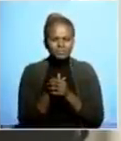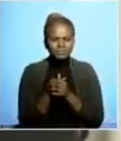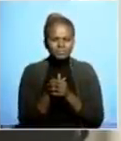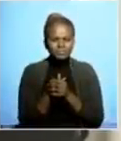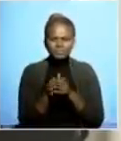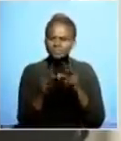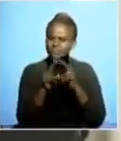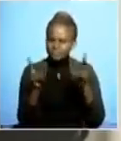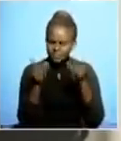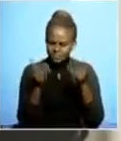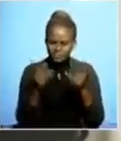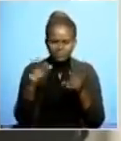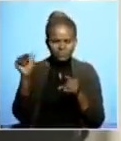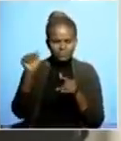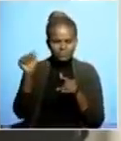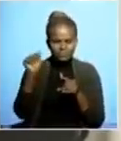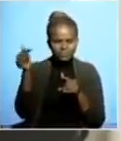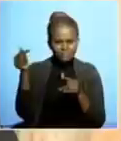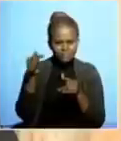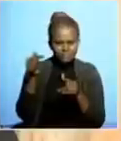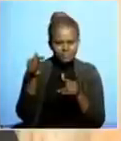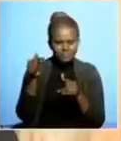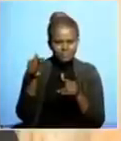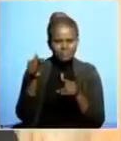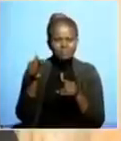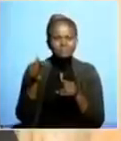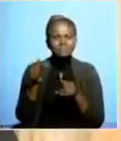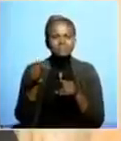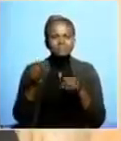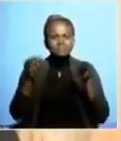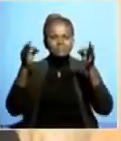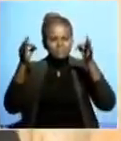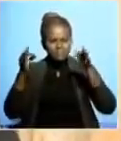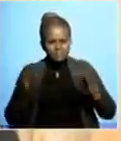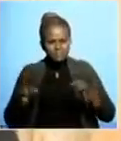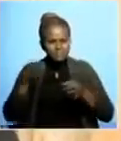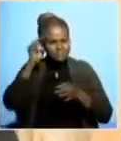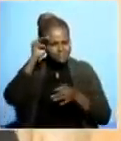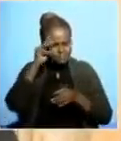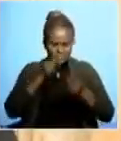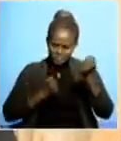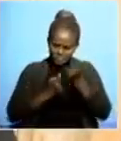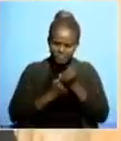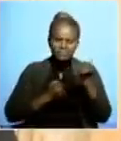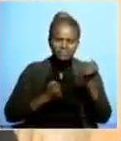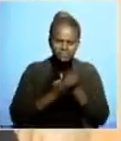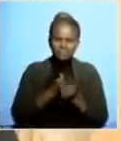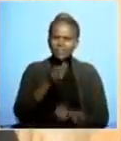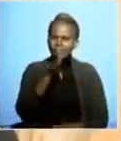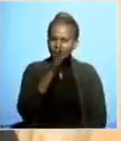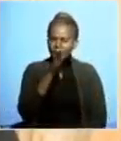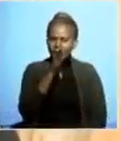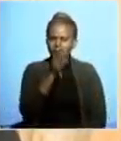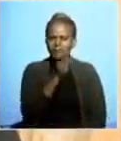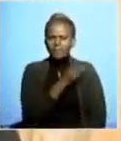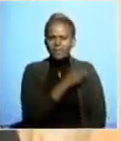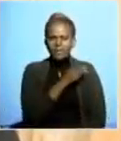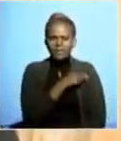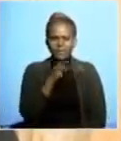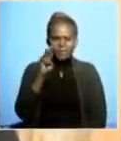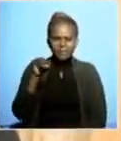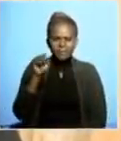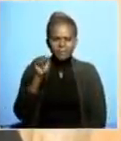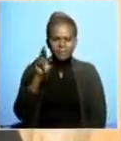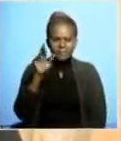So, Attorney General, Justice Ministry, support Madam Mary Chirwa.